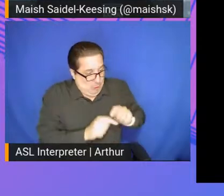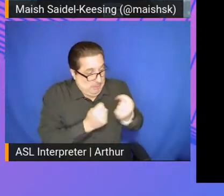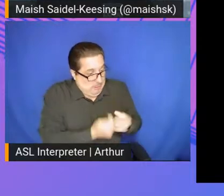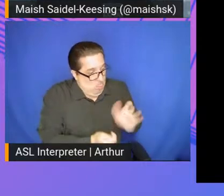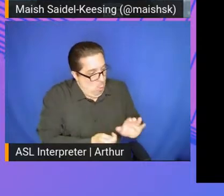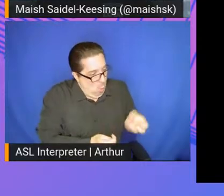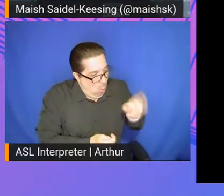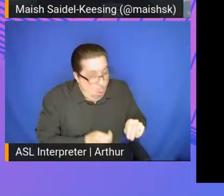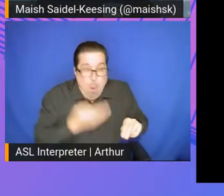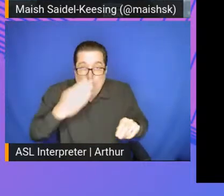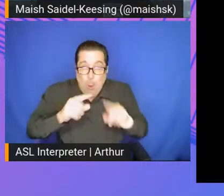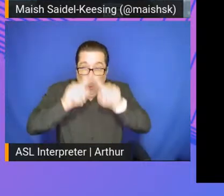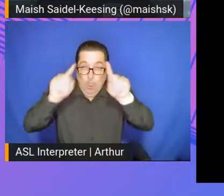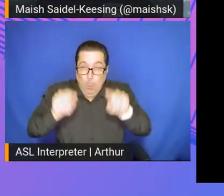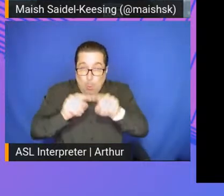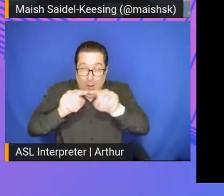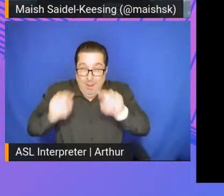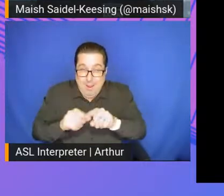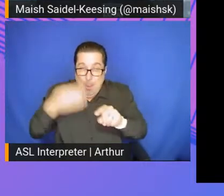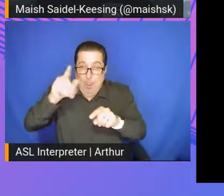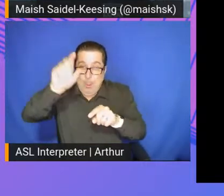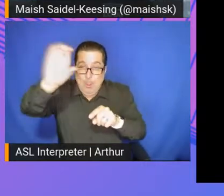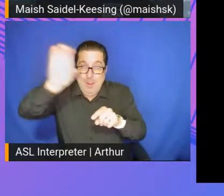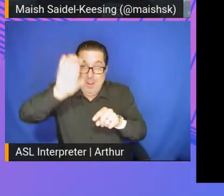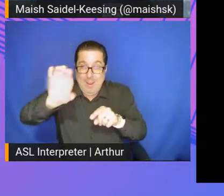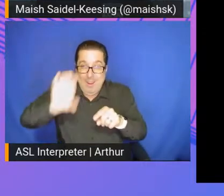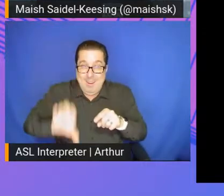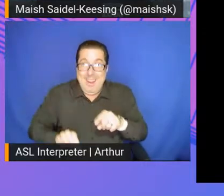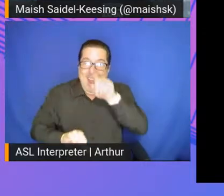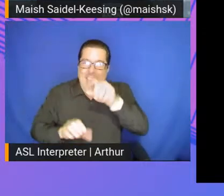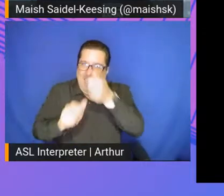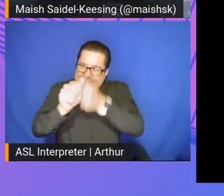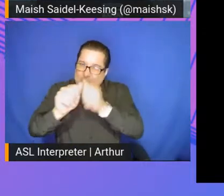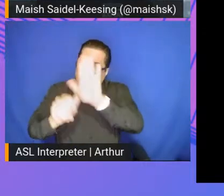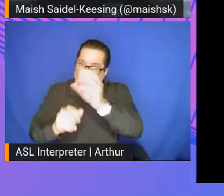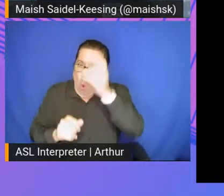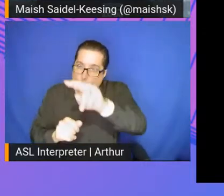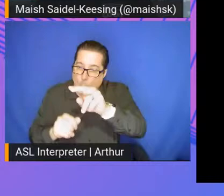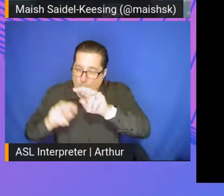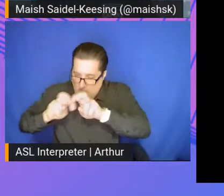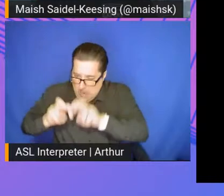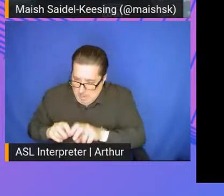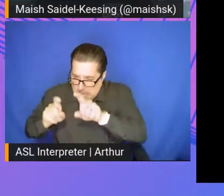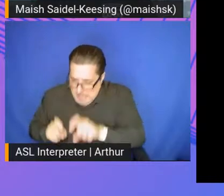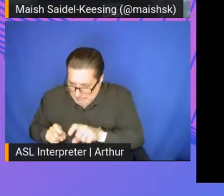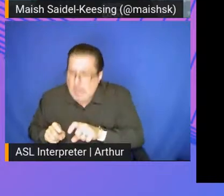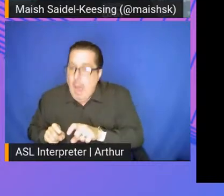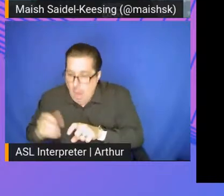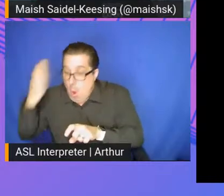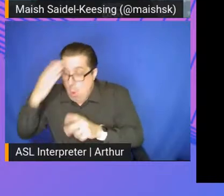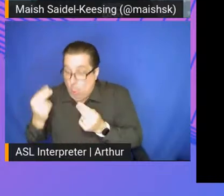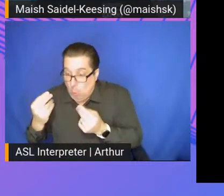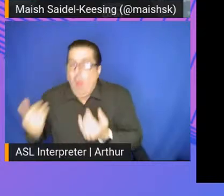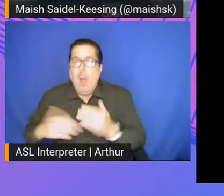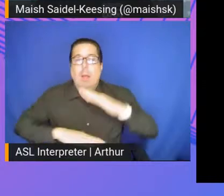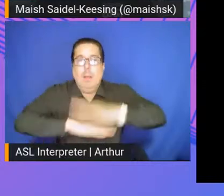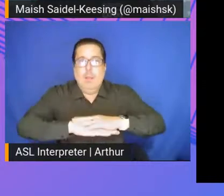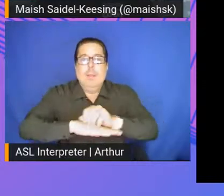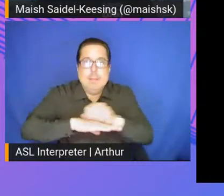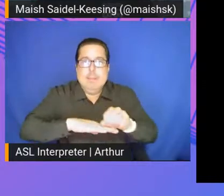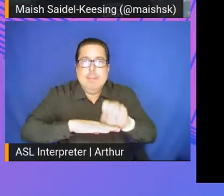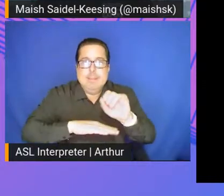team got their own AWS account where they could do their own integration testing before going to staging. And so now staging was a